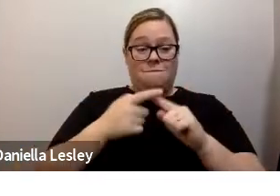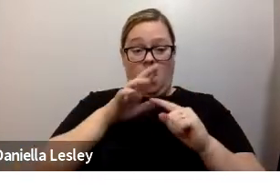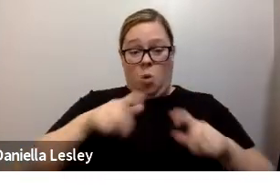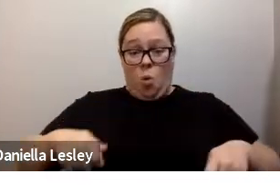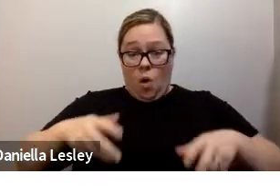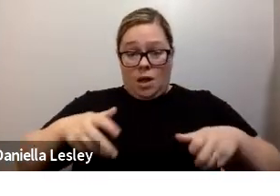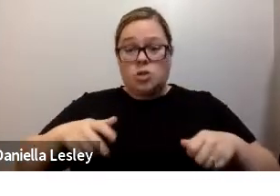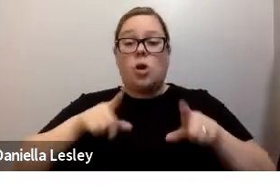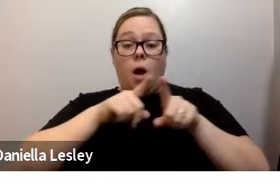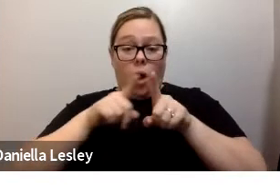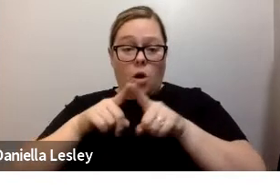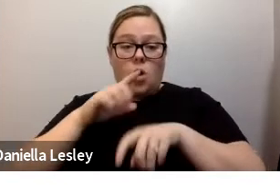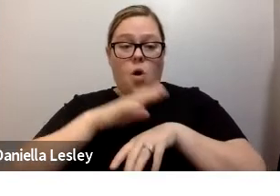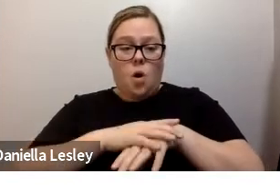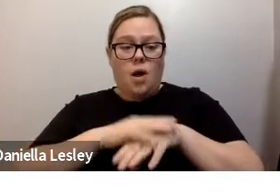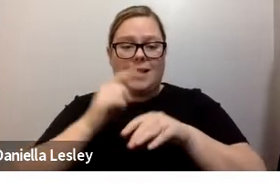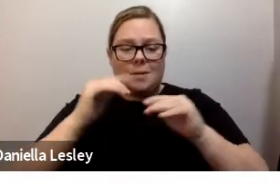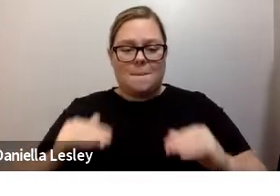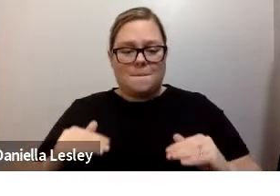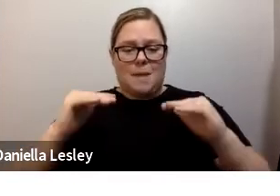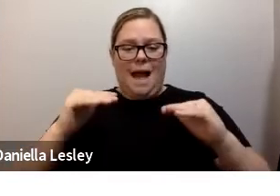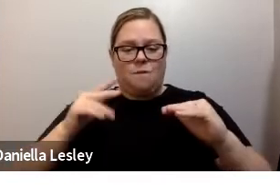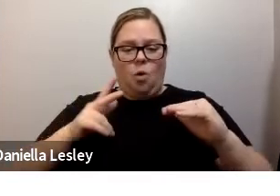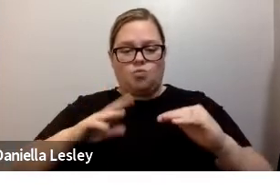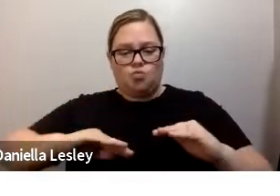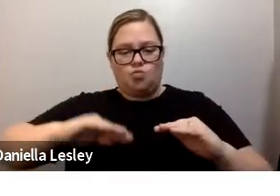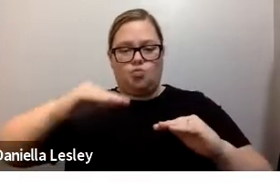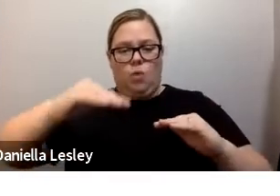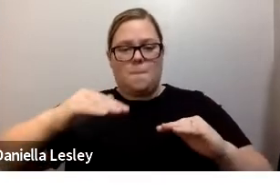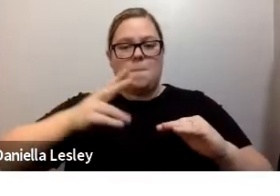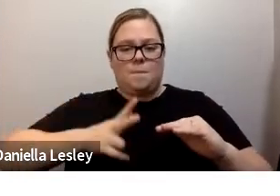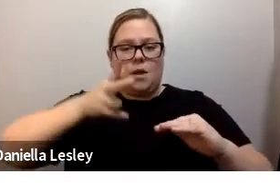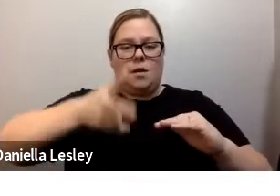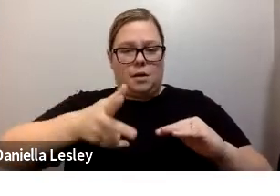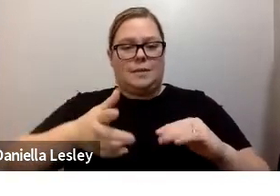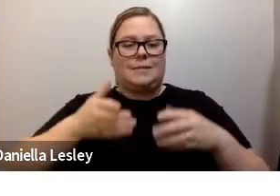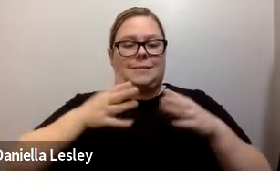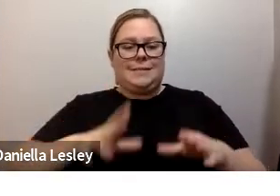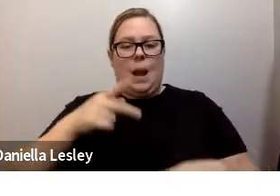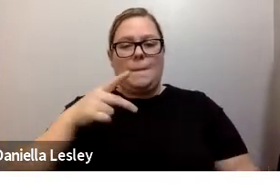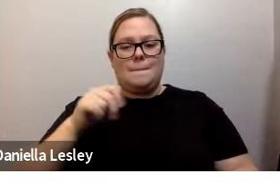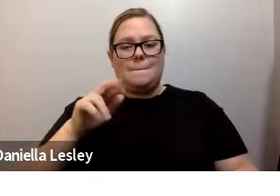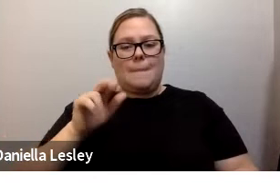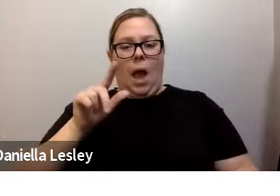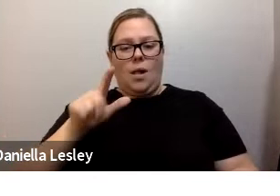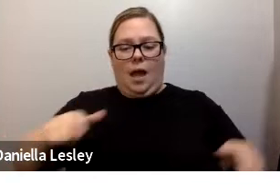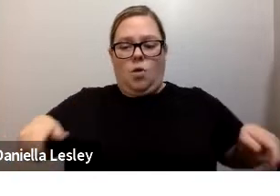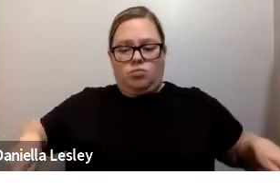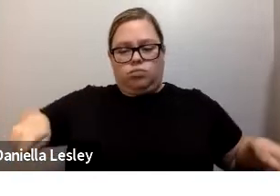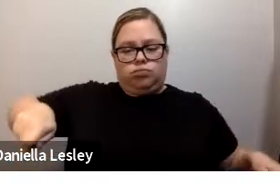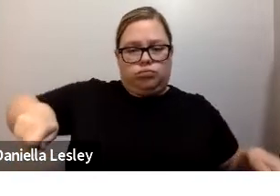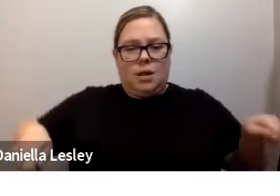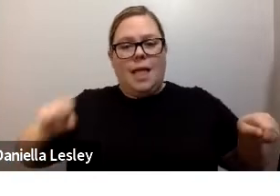and they're also on a slight platform with a ramp. This allows for some parallel bars to be there in case they want to lean against the parallel bars as